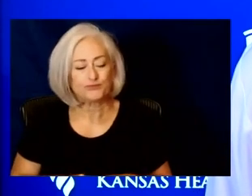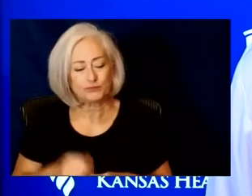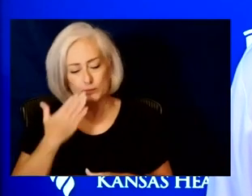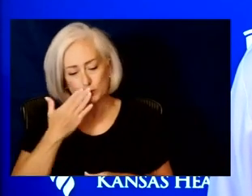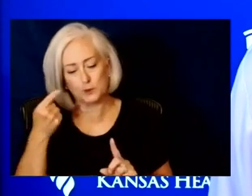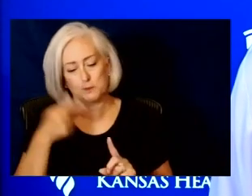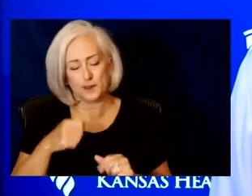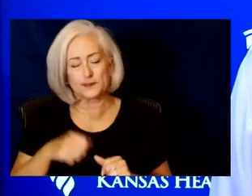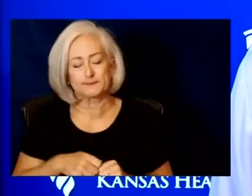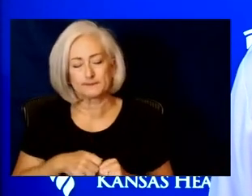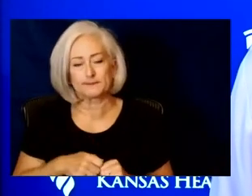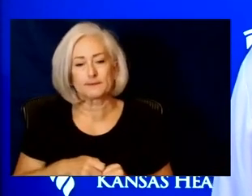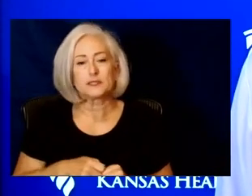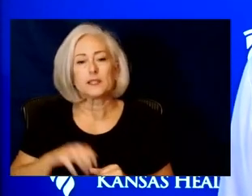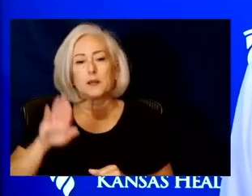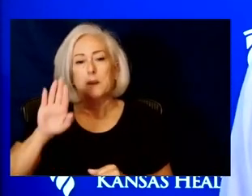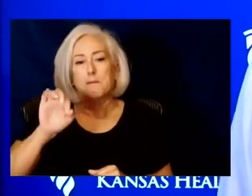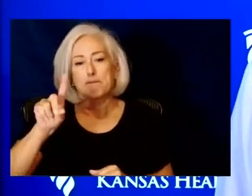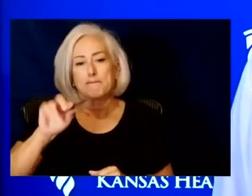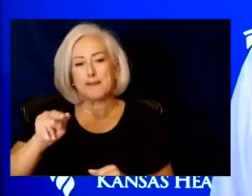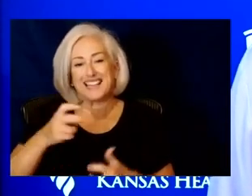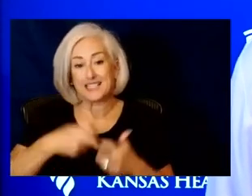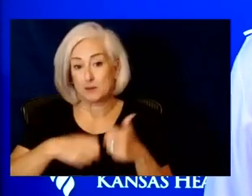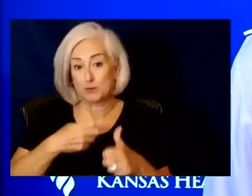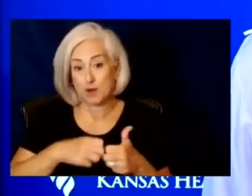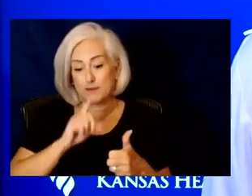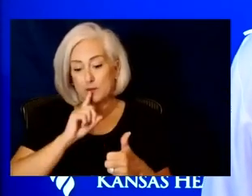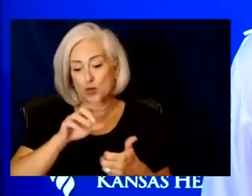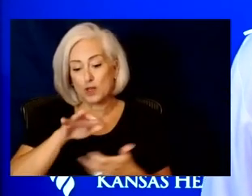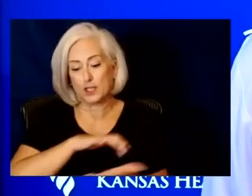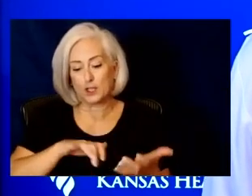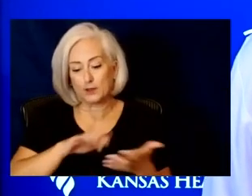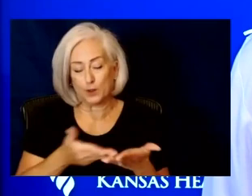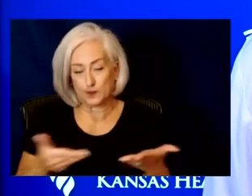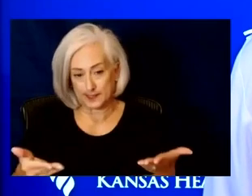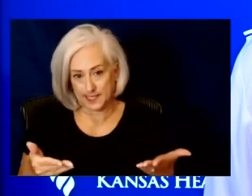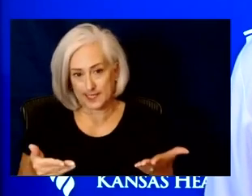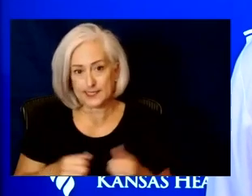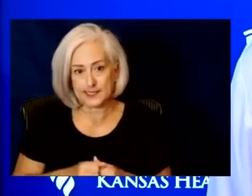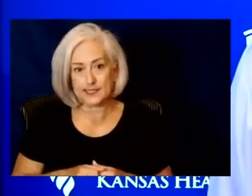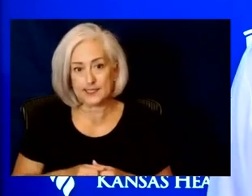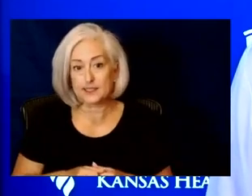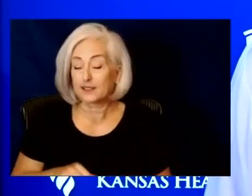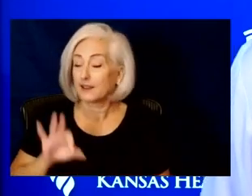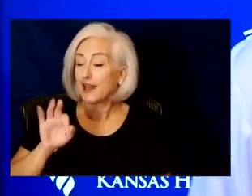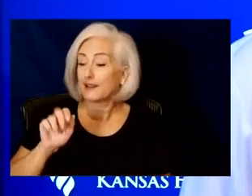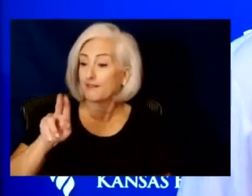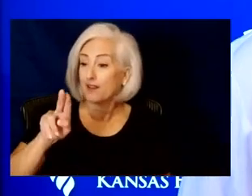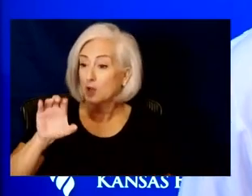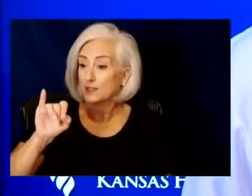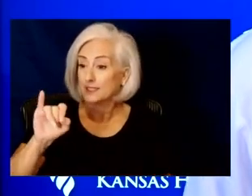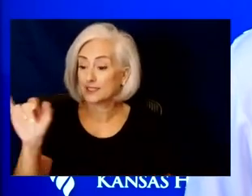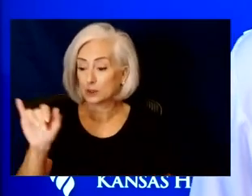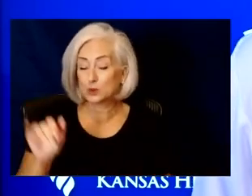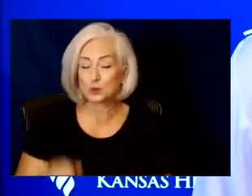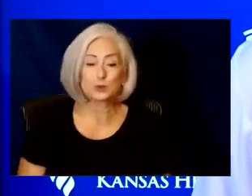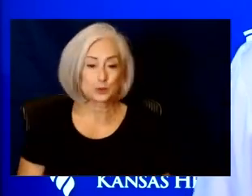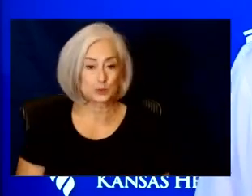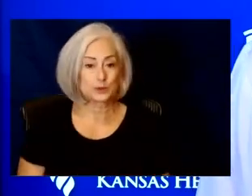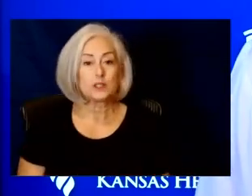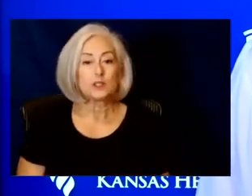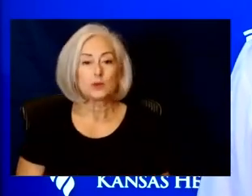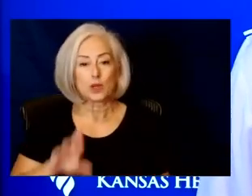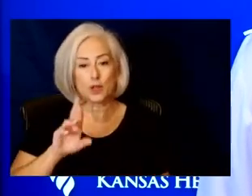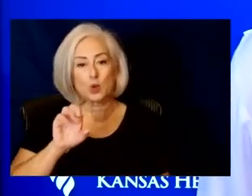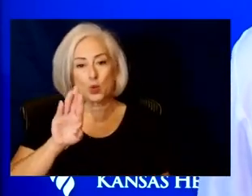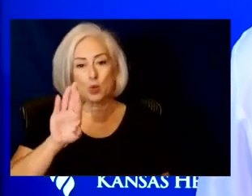I think that the Biden issue really confused things. And Fauci as well. Right, and Fauci as well with the rebound and then taking it